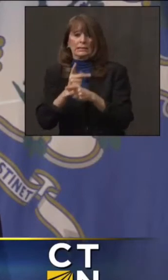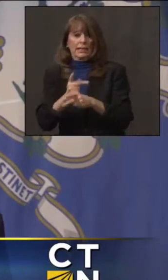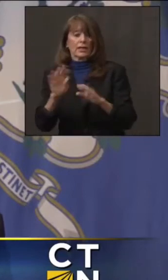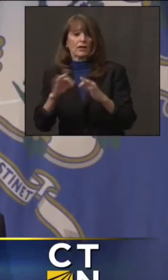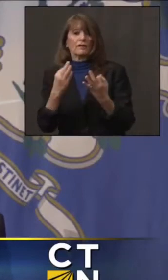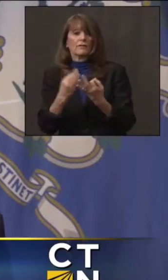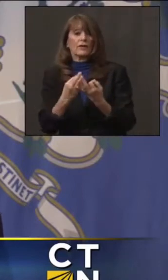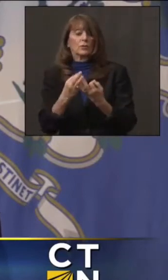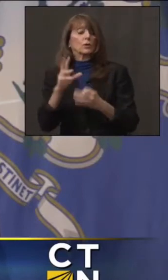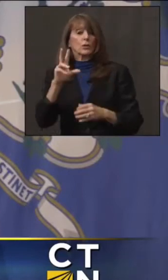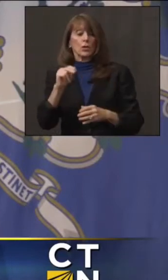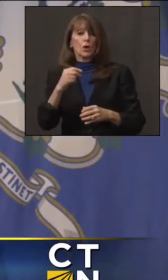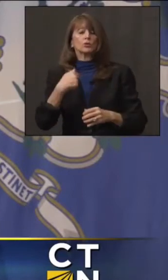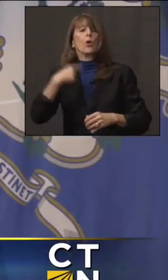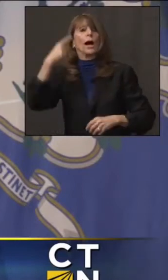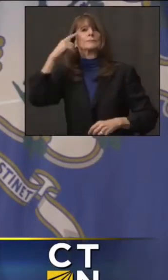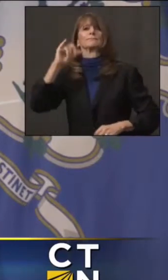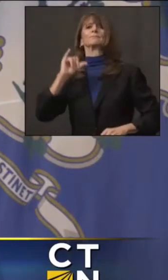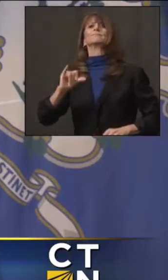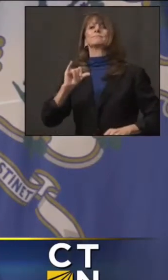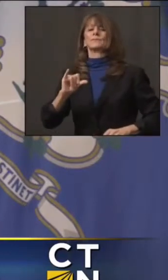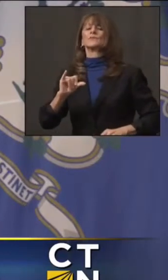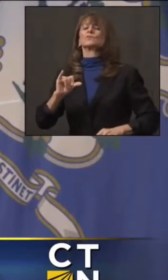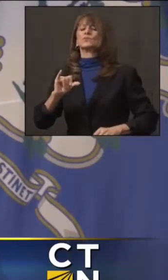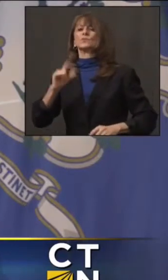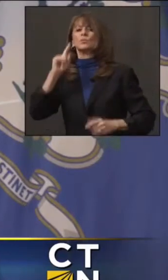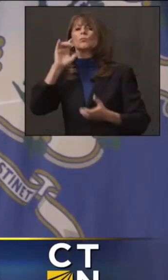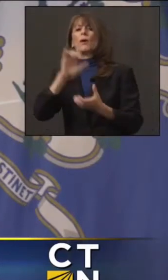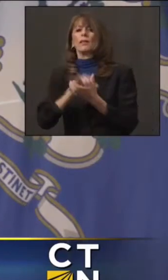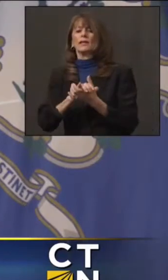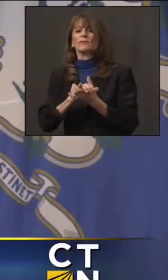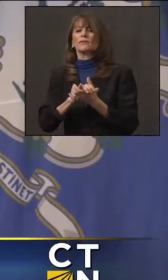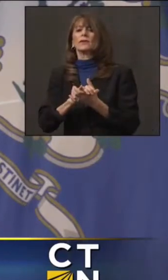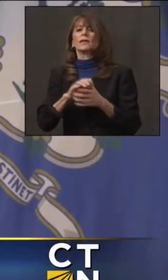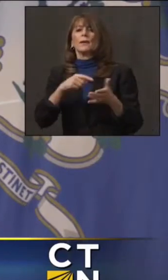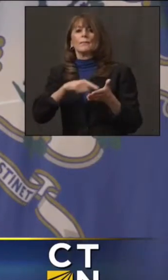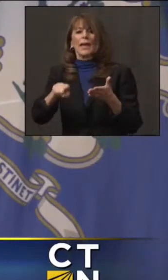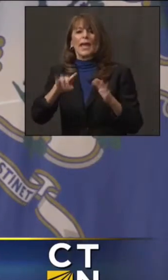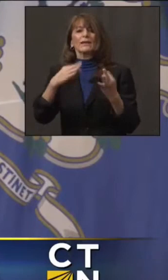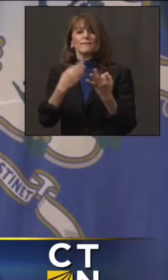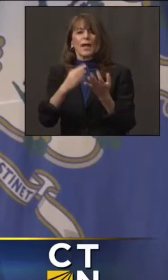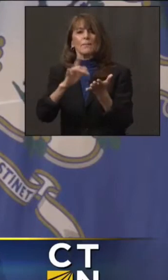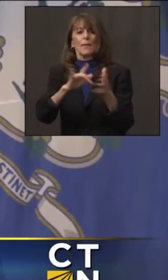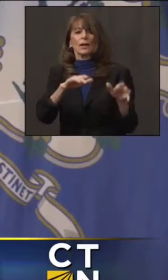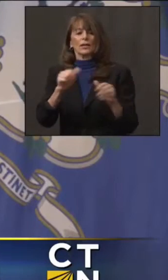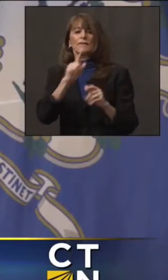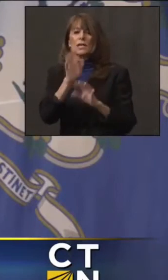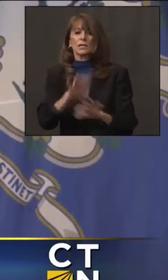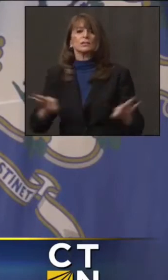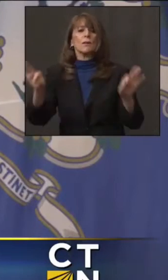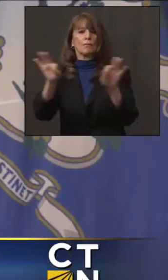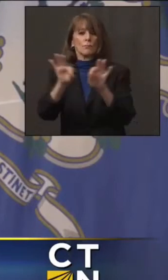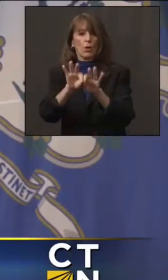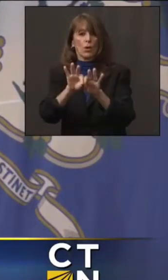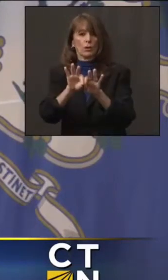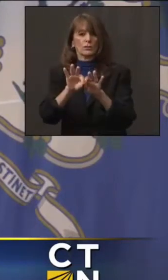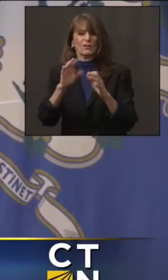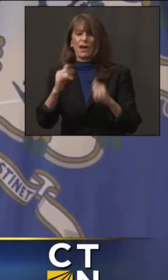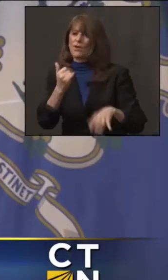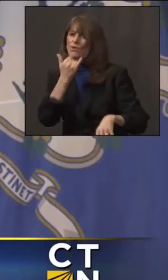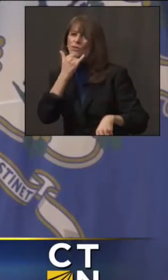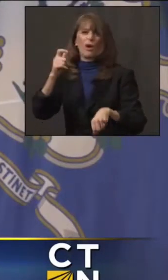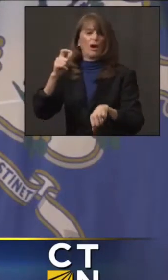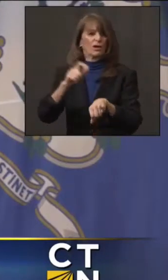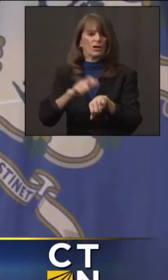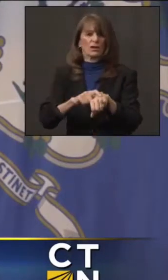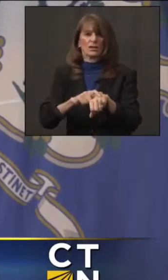it reinforced in my mind why paid family and medical leave is so important. So this is the exact wrong time